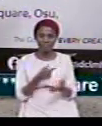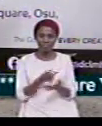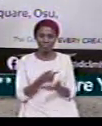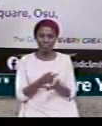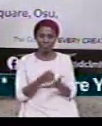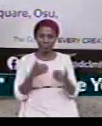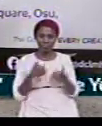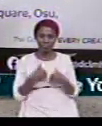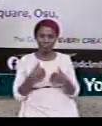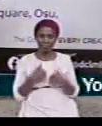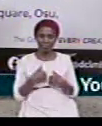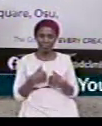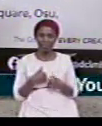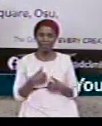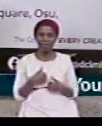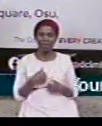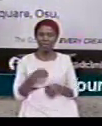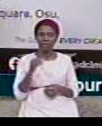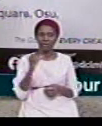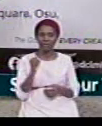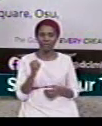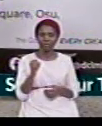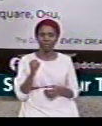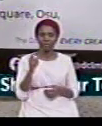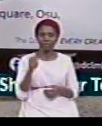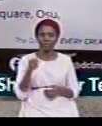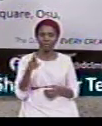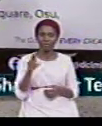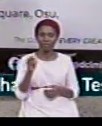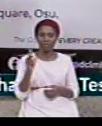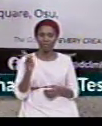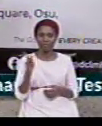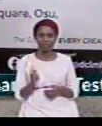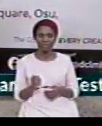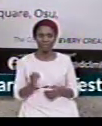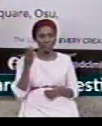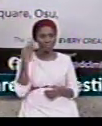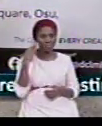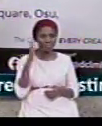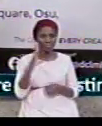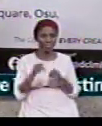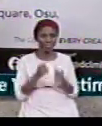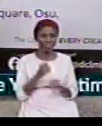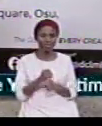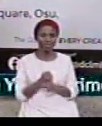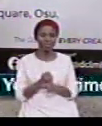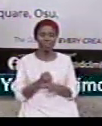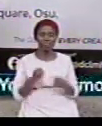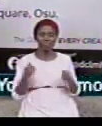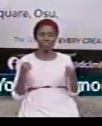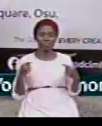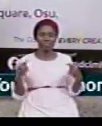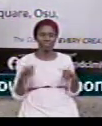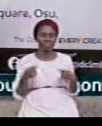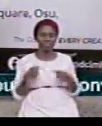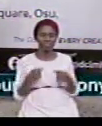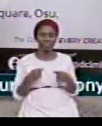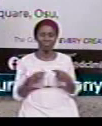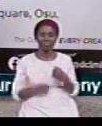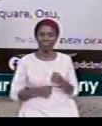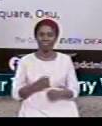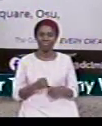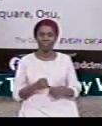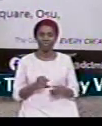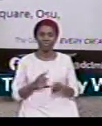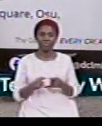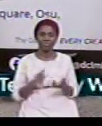past 5 years. He has suffered excruciating pain all these years. But glory be to God, God has